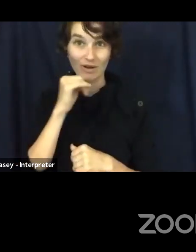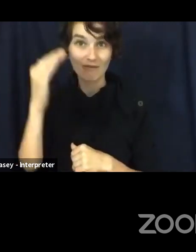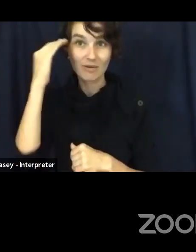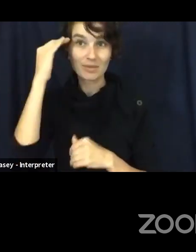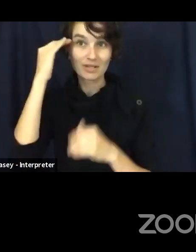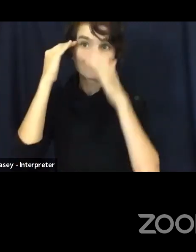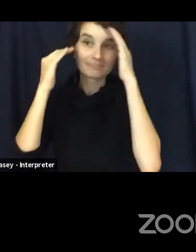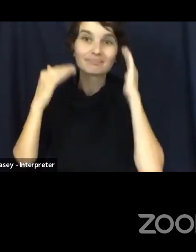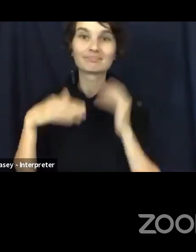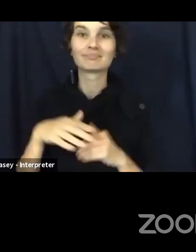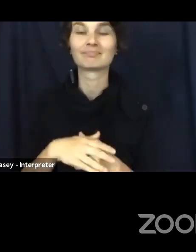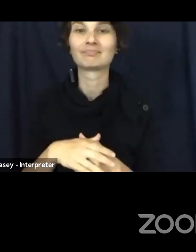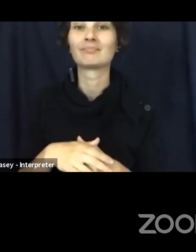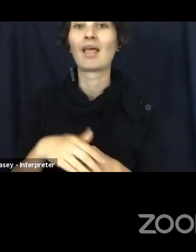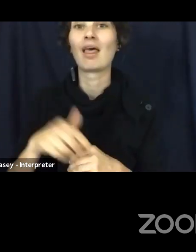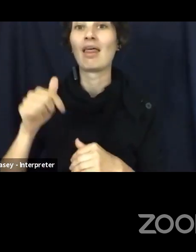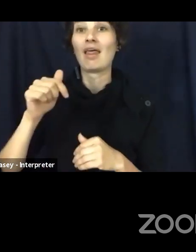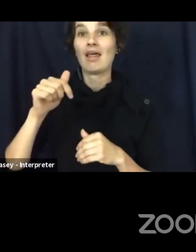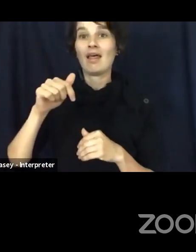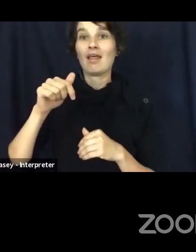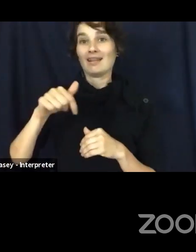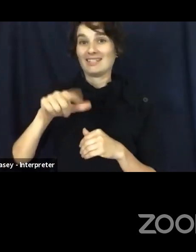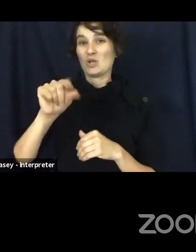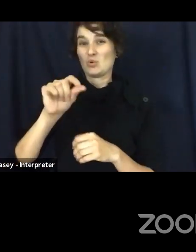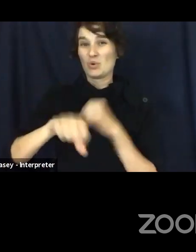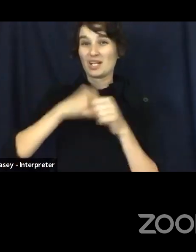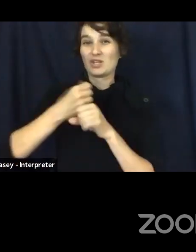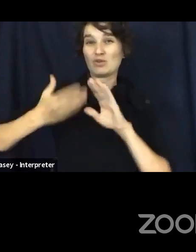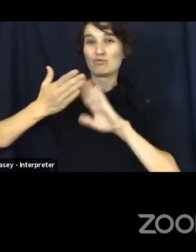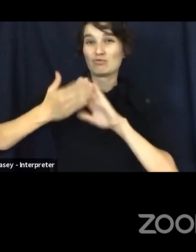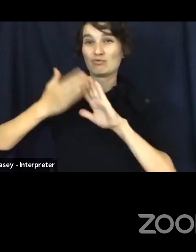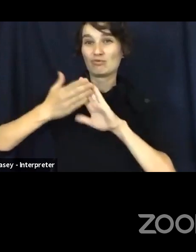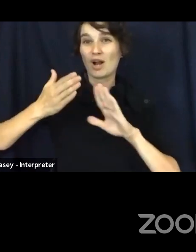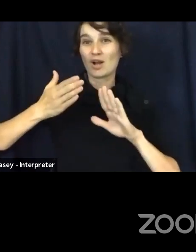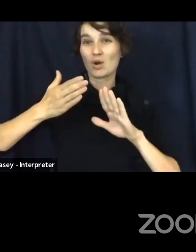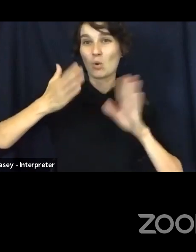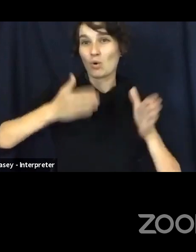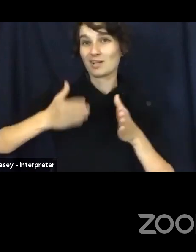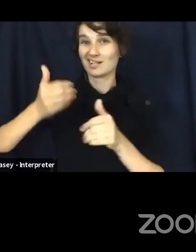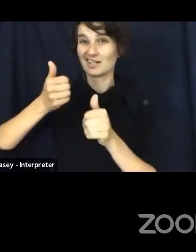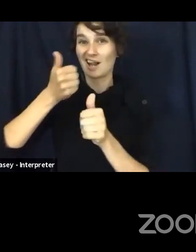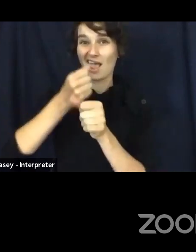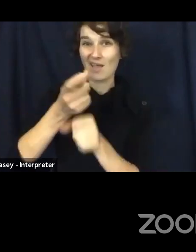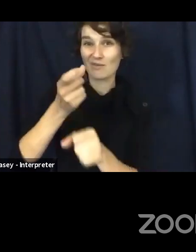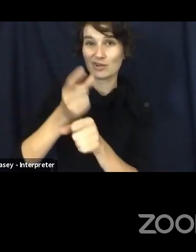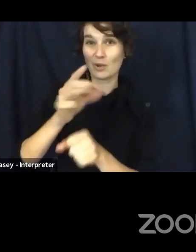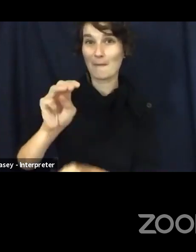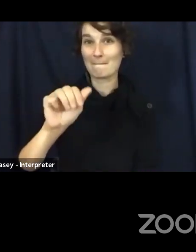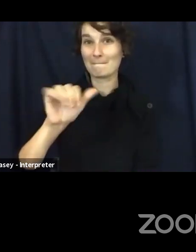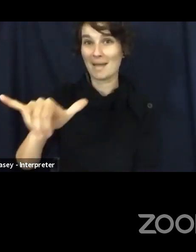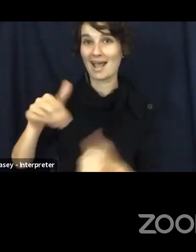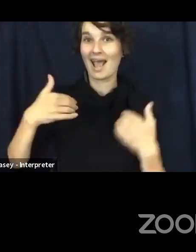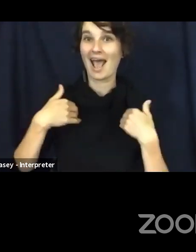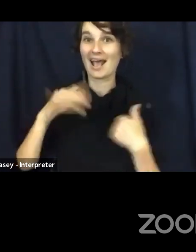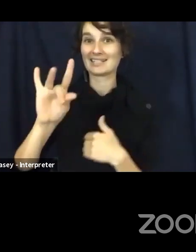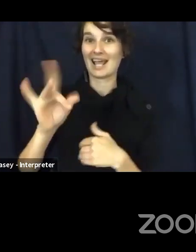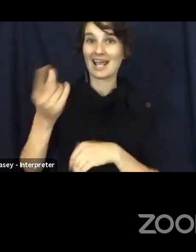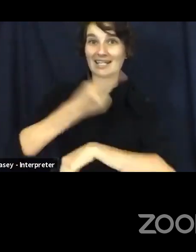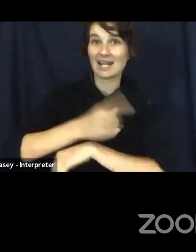a 20-year-old all-volunteer-run organization that every May provides an 8-day intensive full of workshops, panels, masterclasses, and